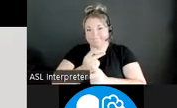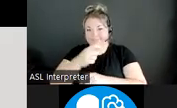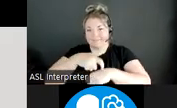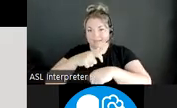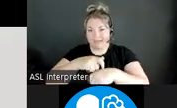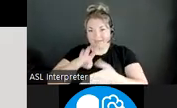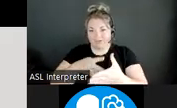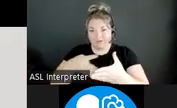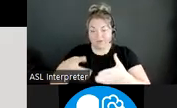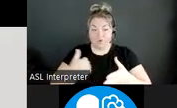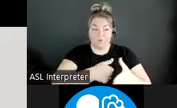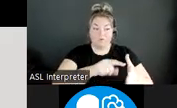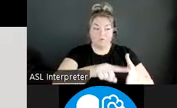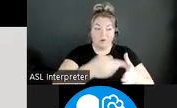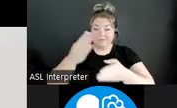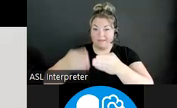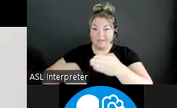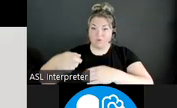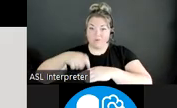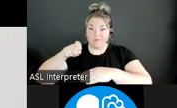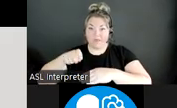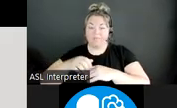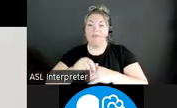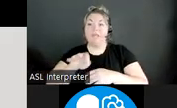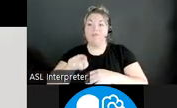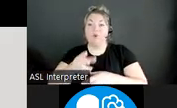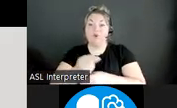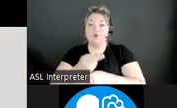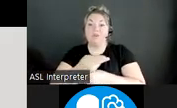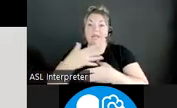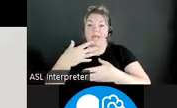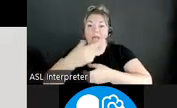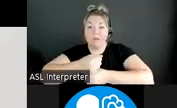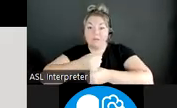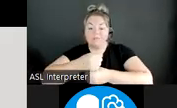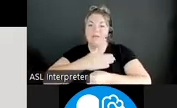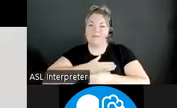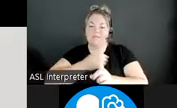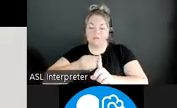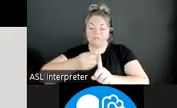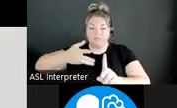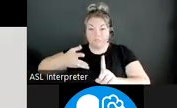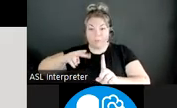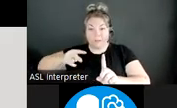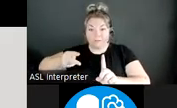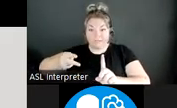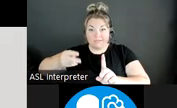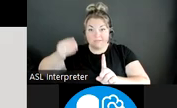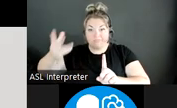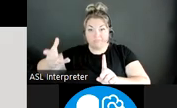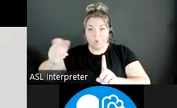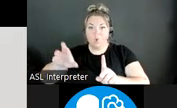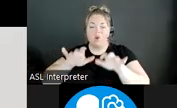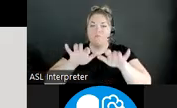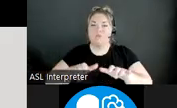and end our meetings on time. And if you're using acronyms, please either explain what they are verbally or put it in